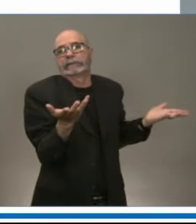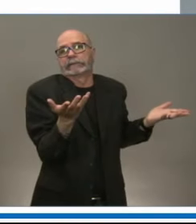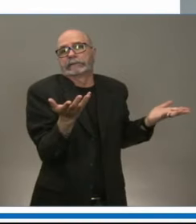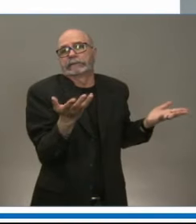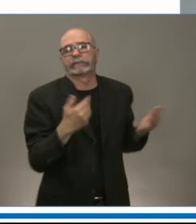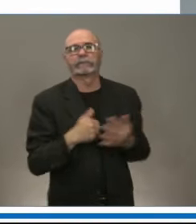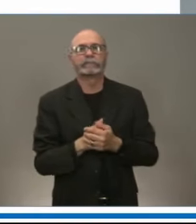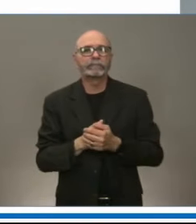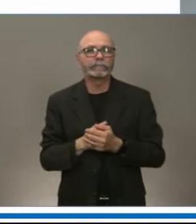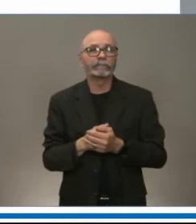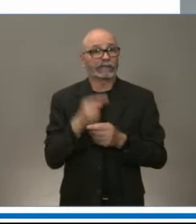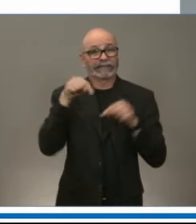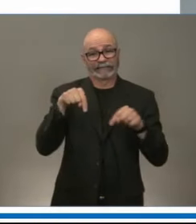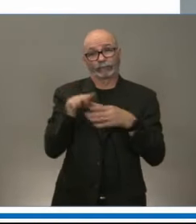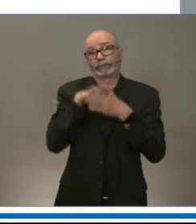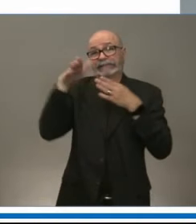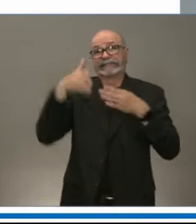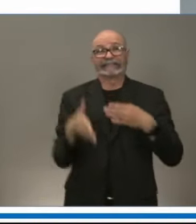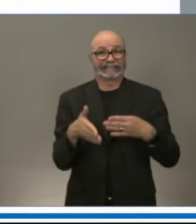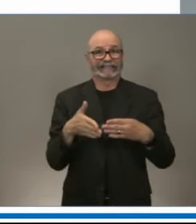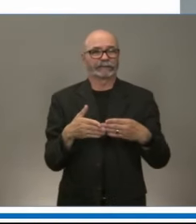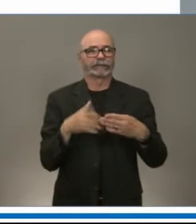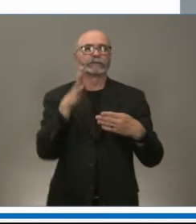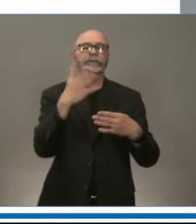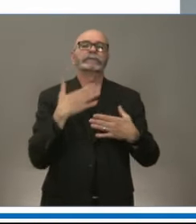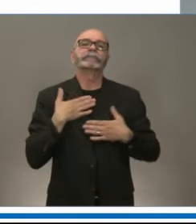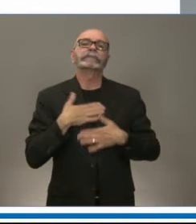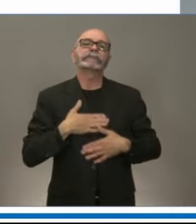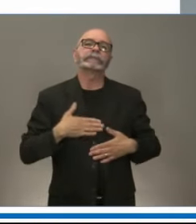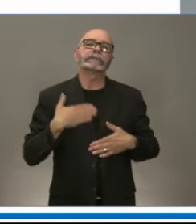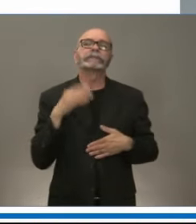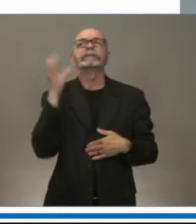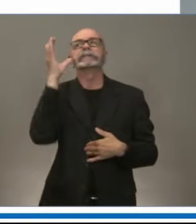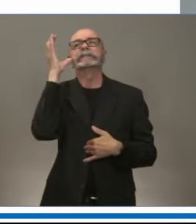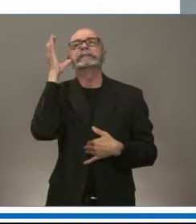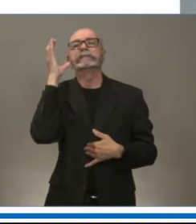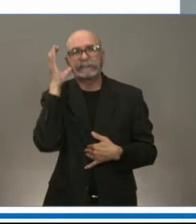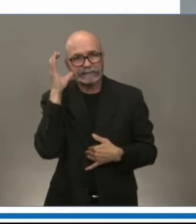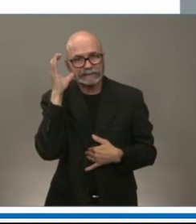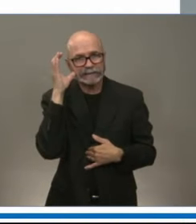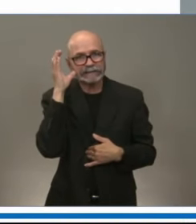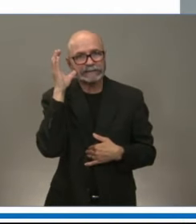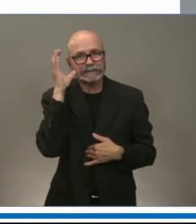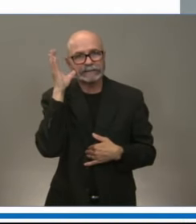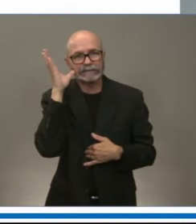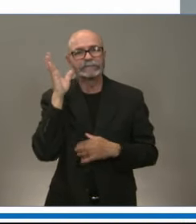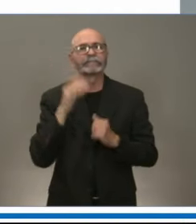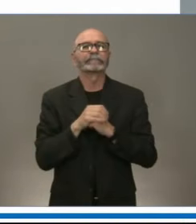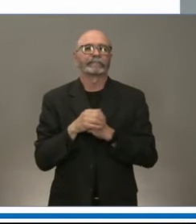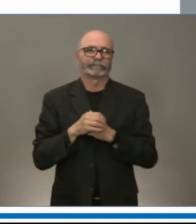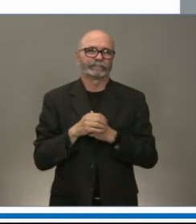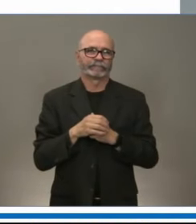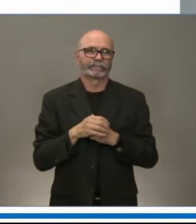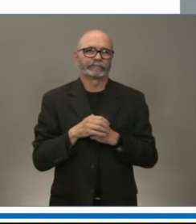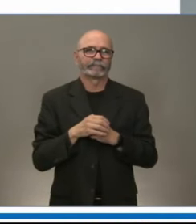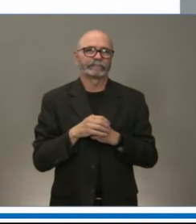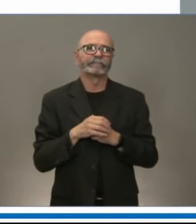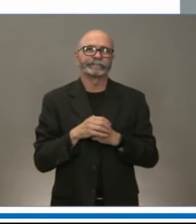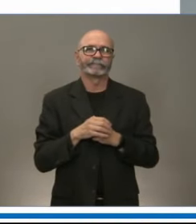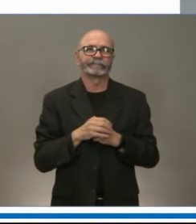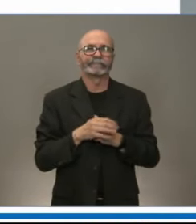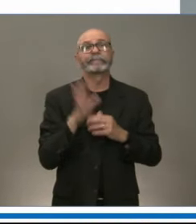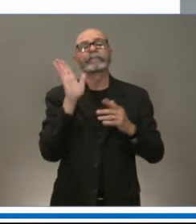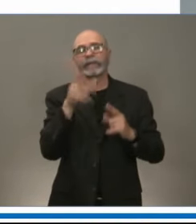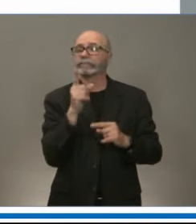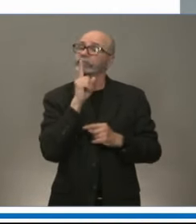I really want people to hear that message, but I also want people to do things, do it in a sense of caring for each other,